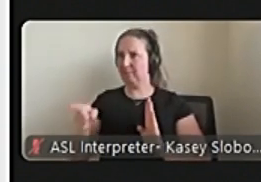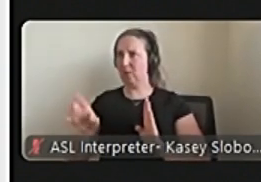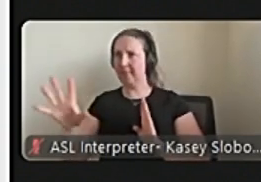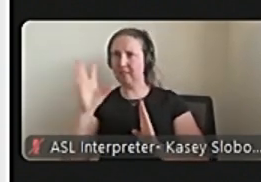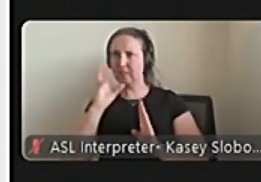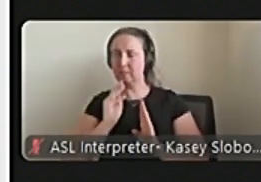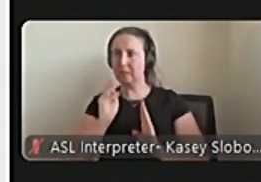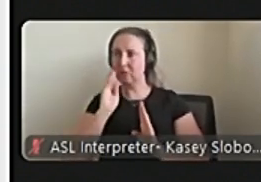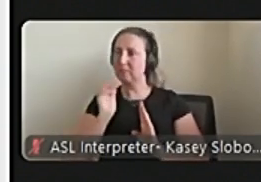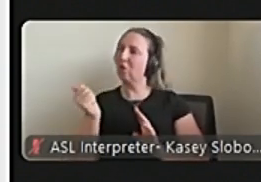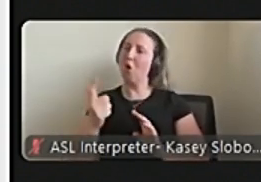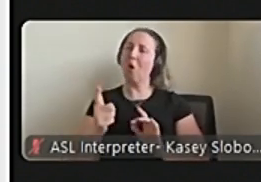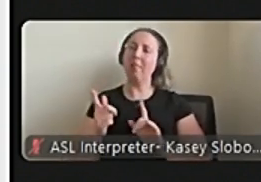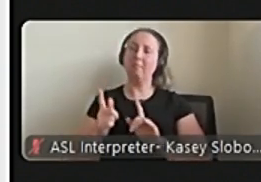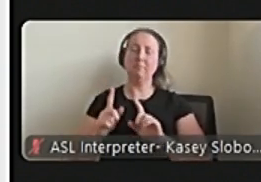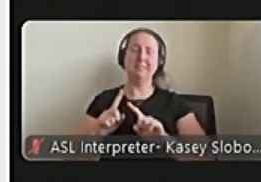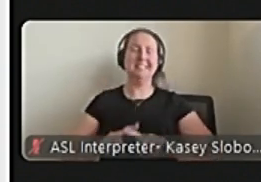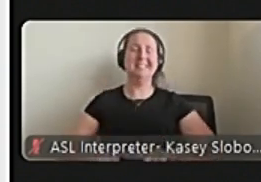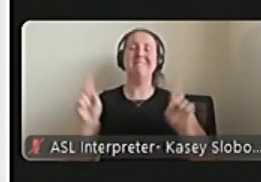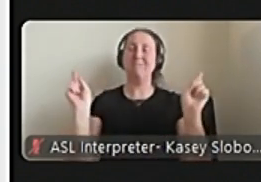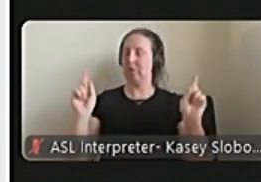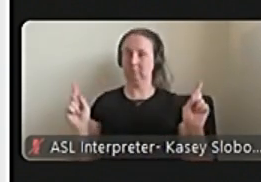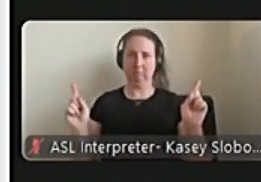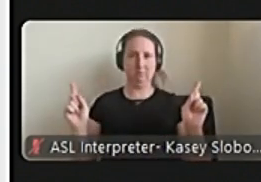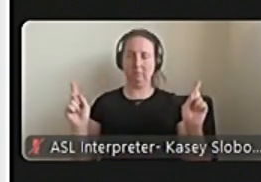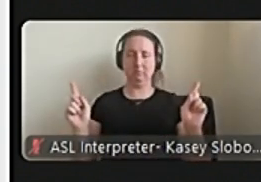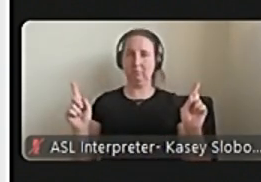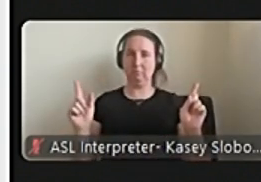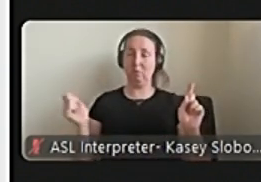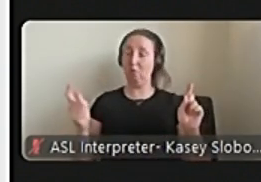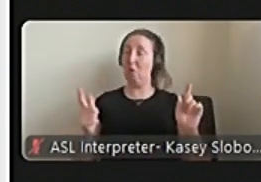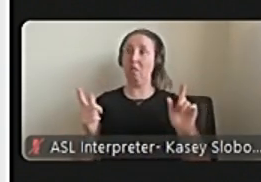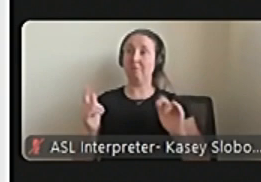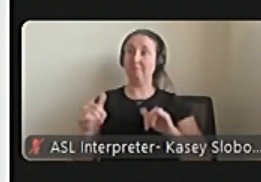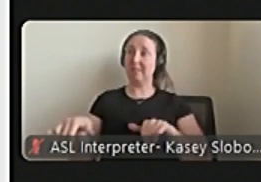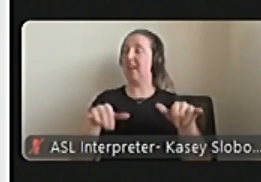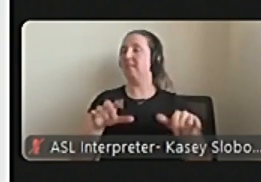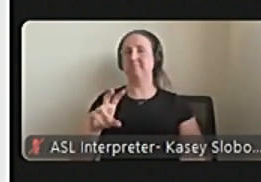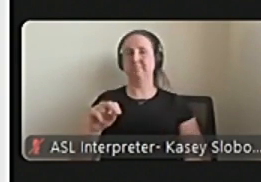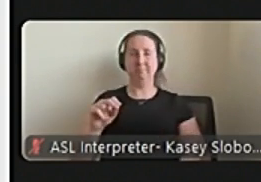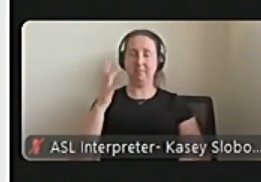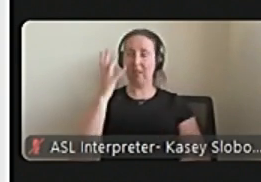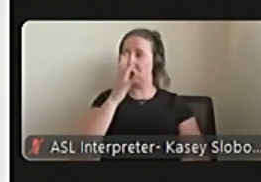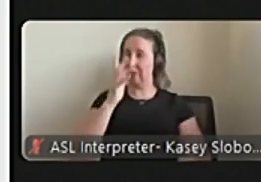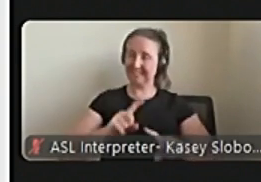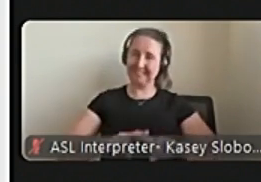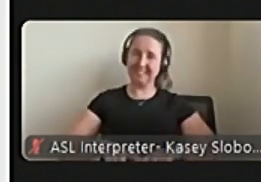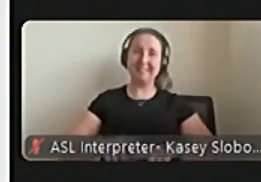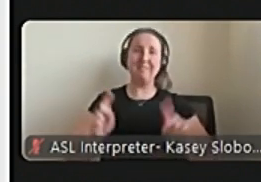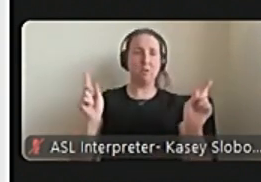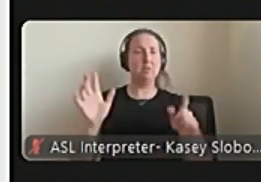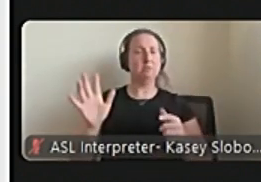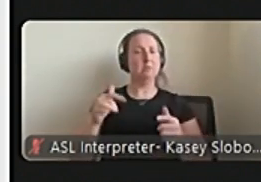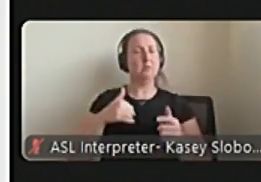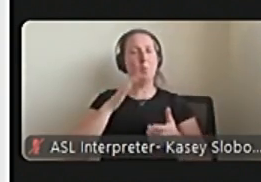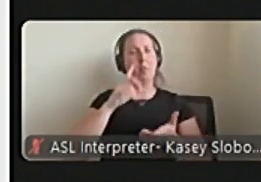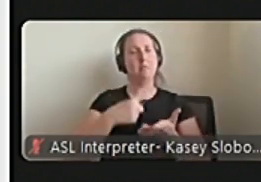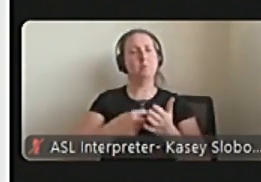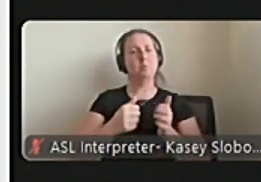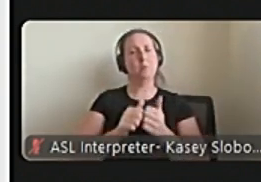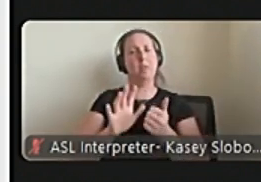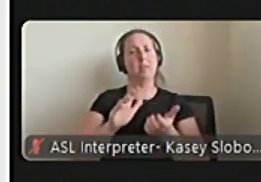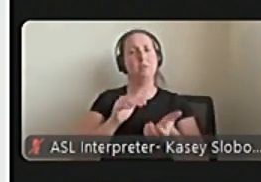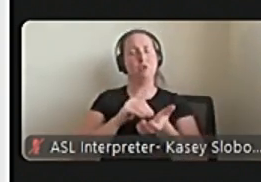this disease looks different. And then talk to my other healthcare providers, right? So as